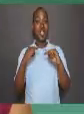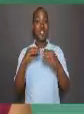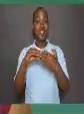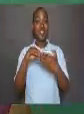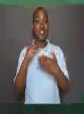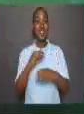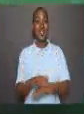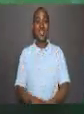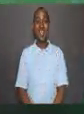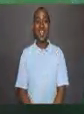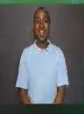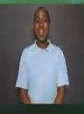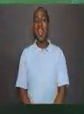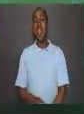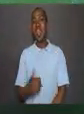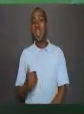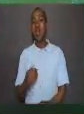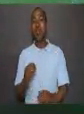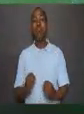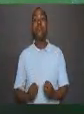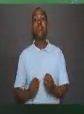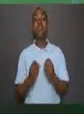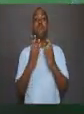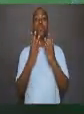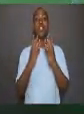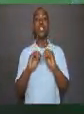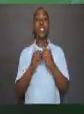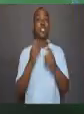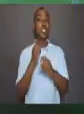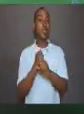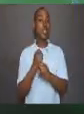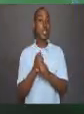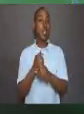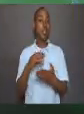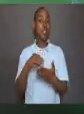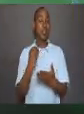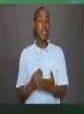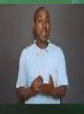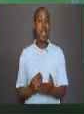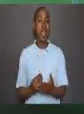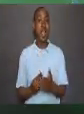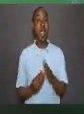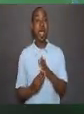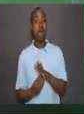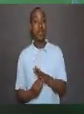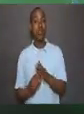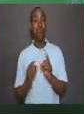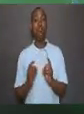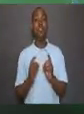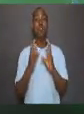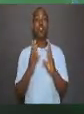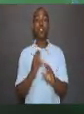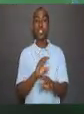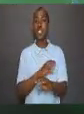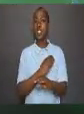gradient. We learned how diffusion works, what affects diffusion, and how